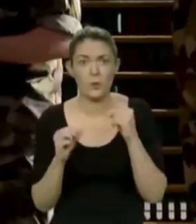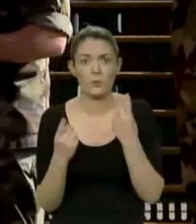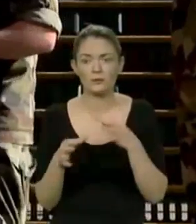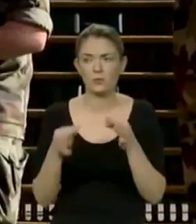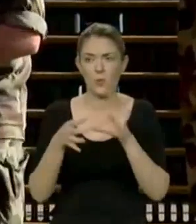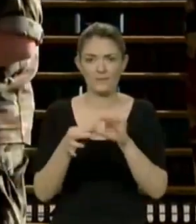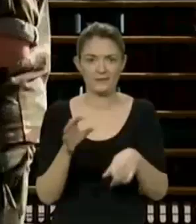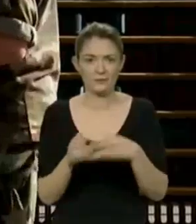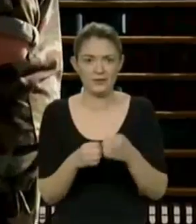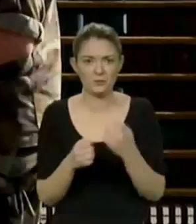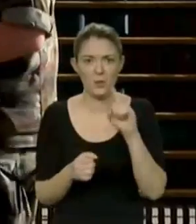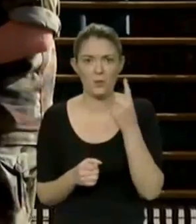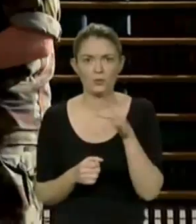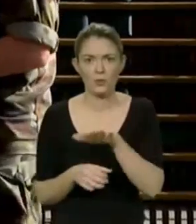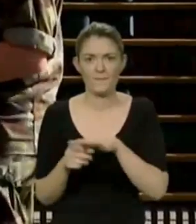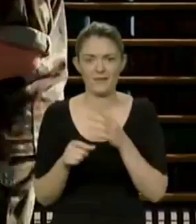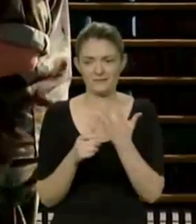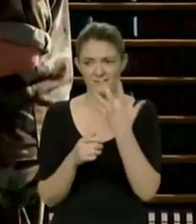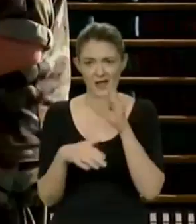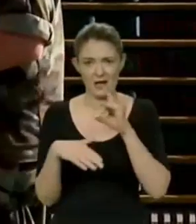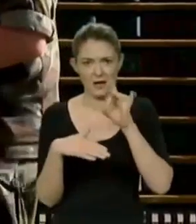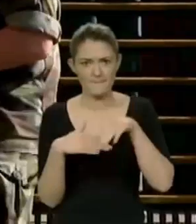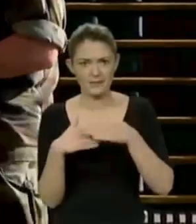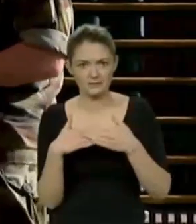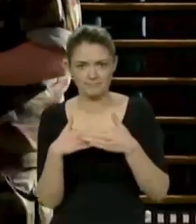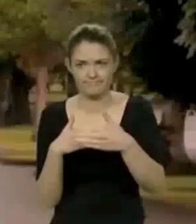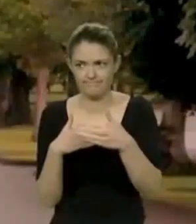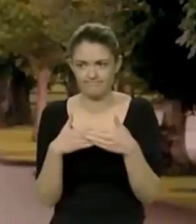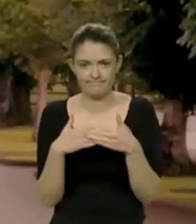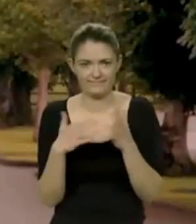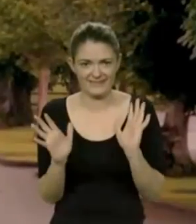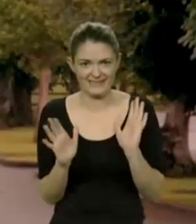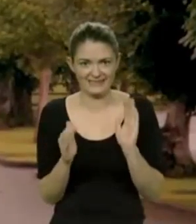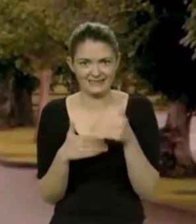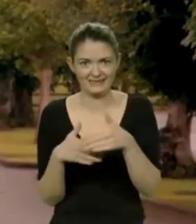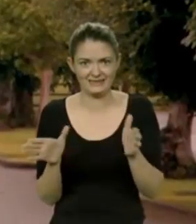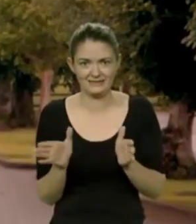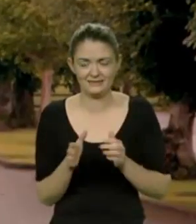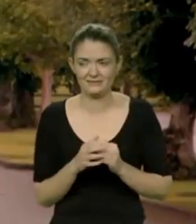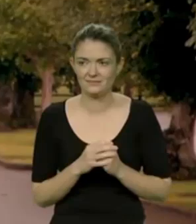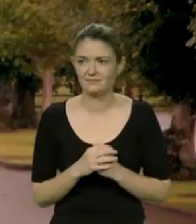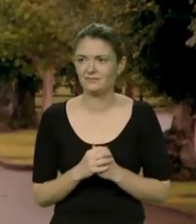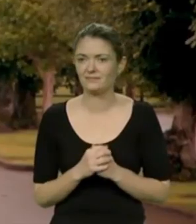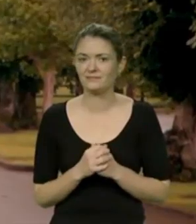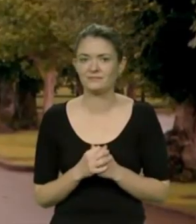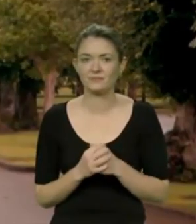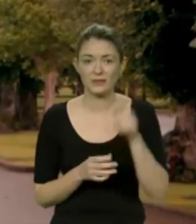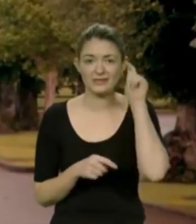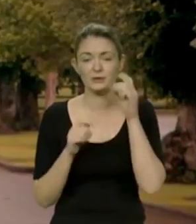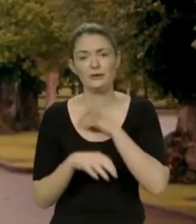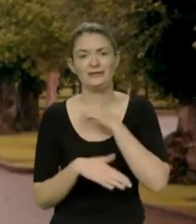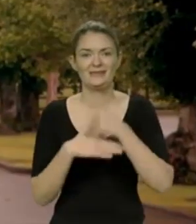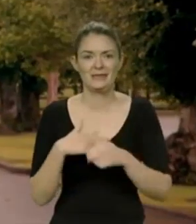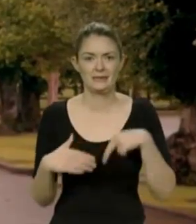weekend. Only local passes with a 5-kilometre limit are issued. You're thinking, was it a good day or a